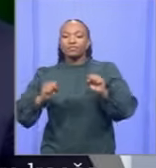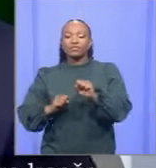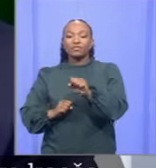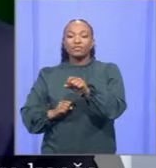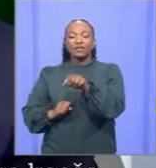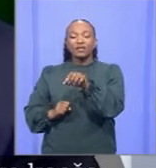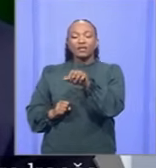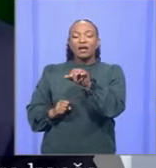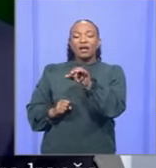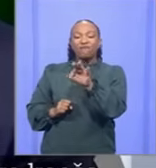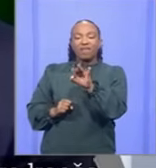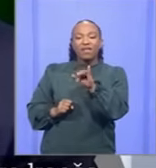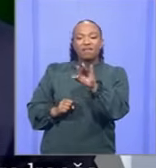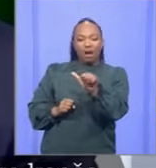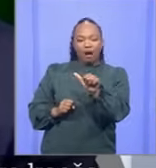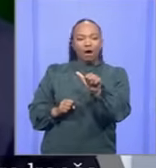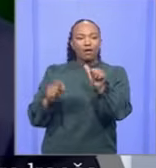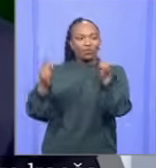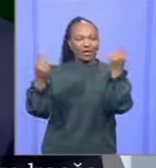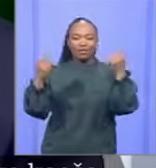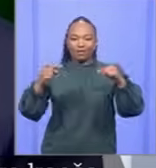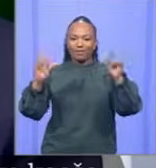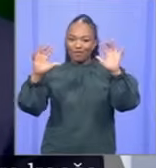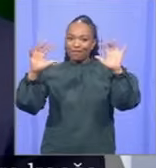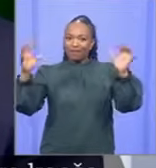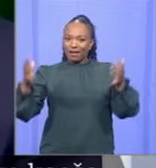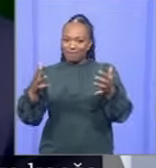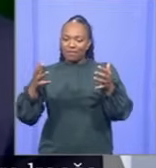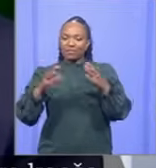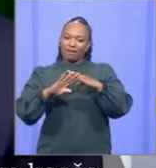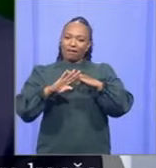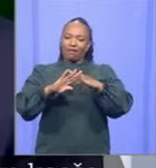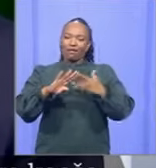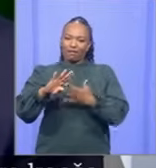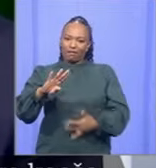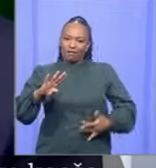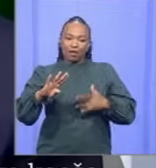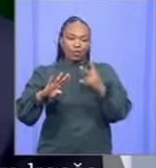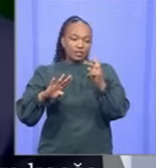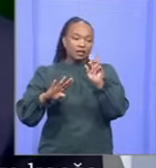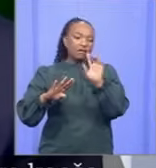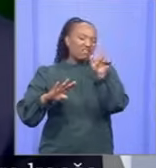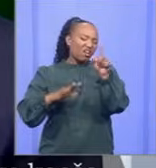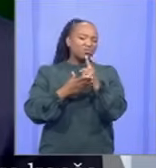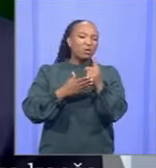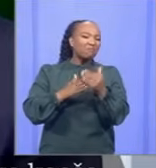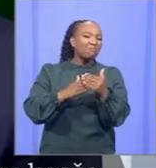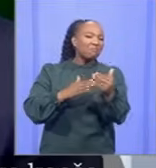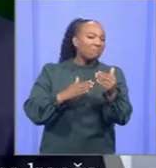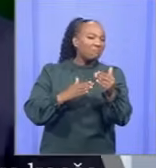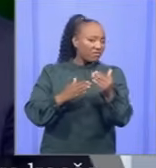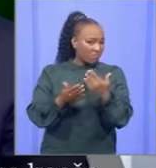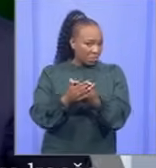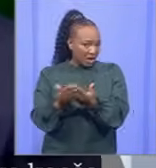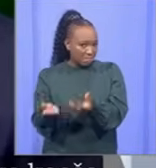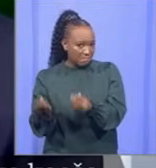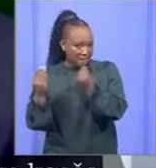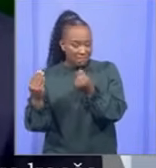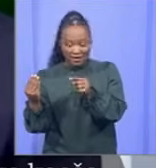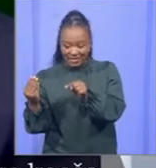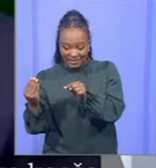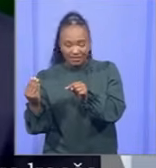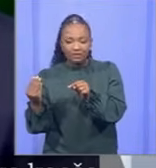that they can defend their title in South Africa, and we'll see over the next week or so what the outcome is about that. And then, of